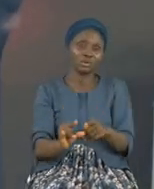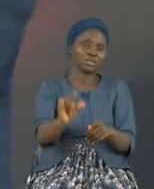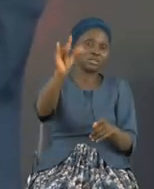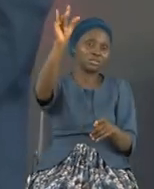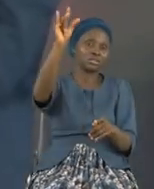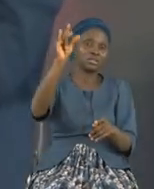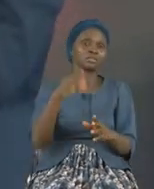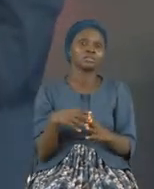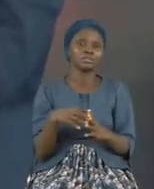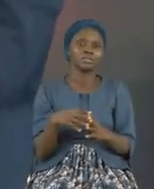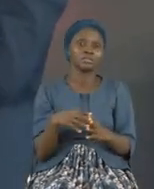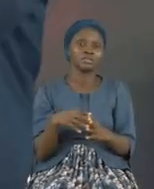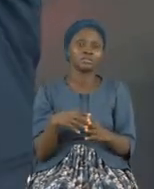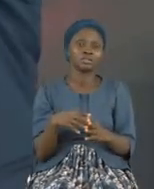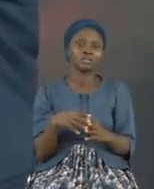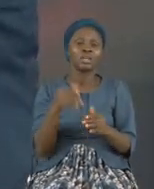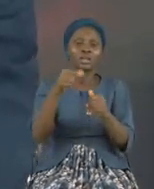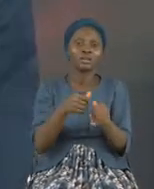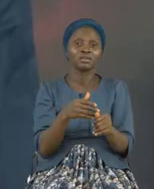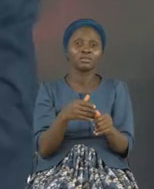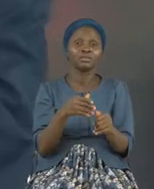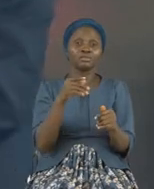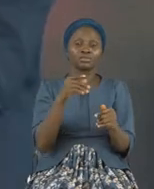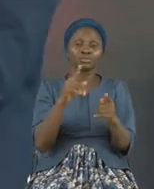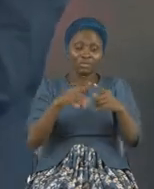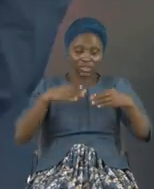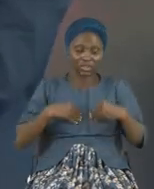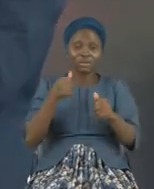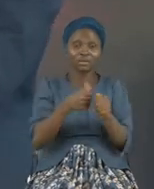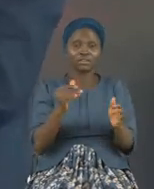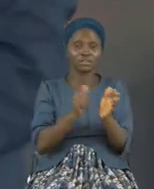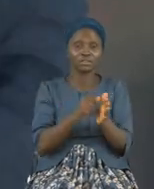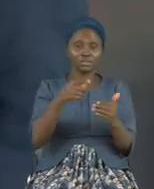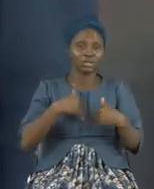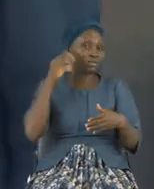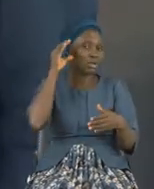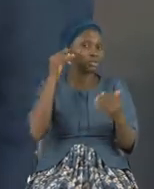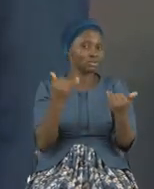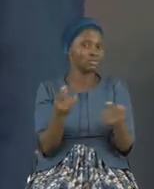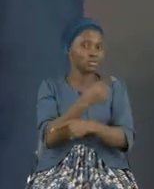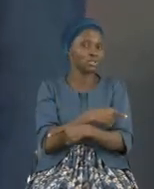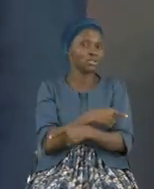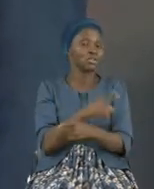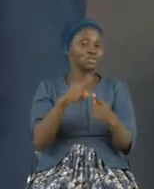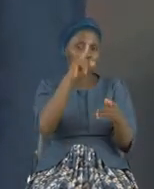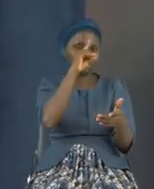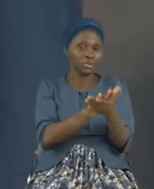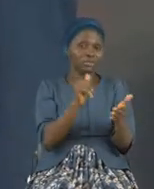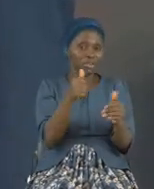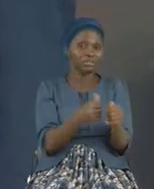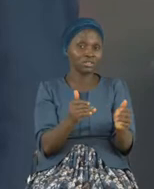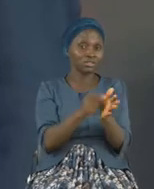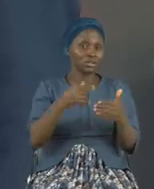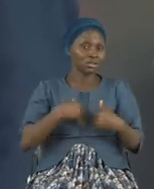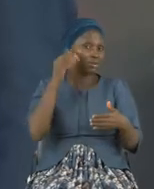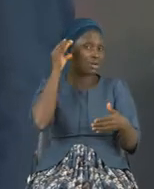everything you have heard today, to believe everything you have heard today, and to expect, waiting,